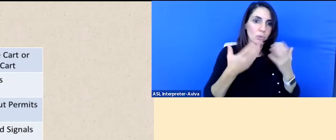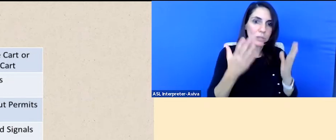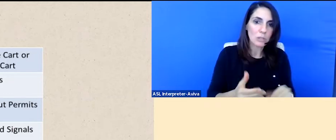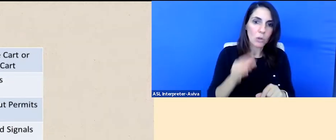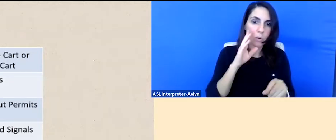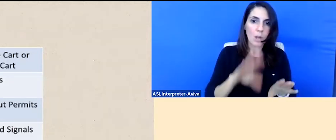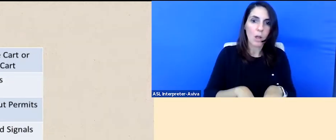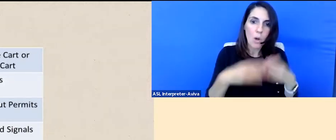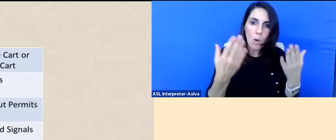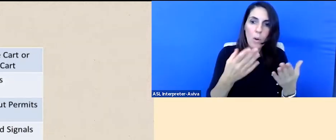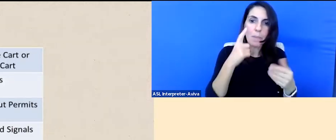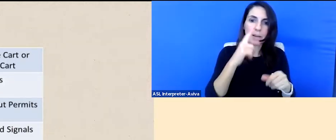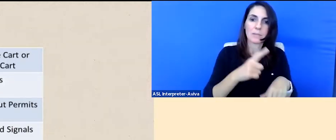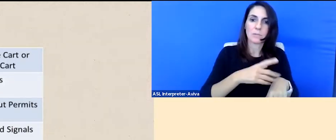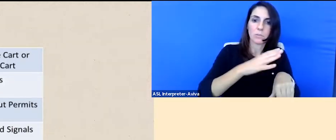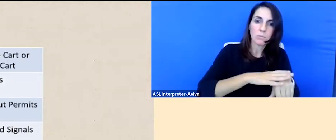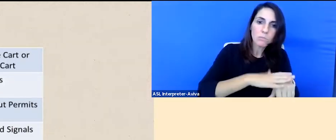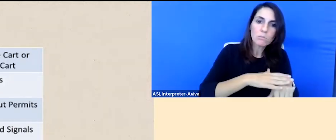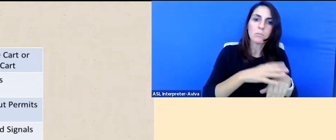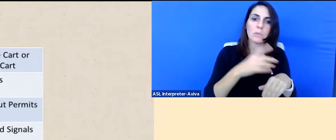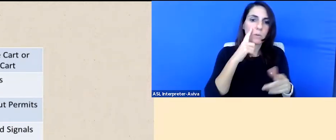warnings or citations to deal with issues.